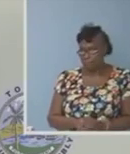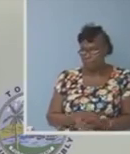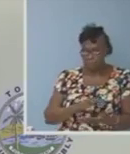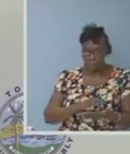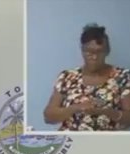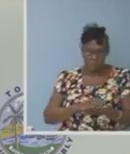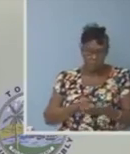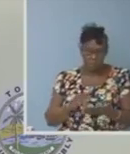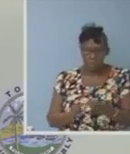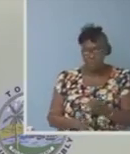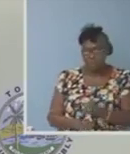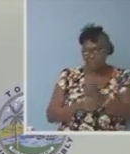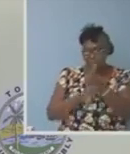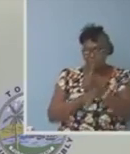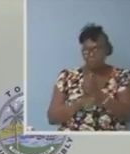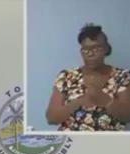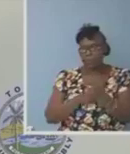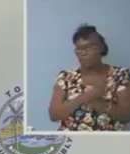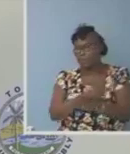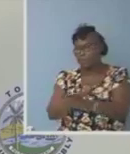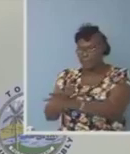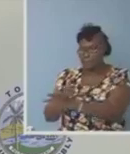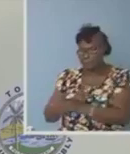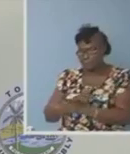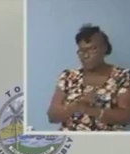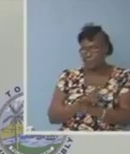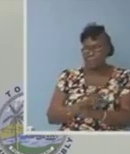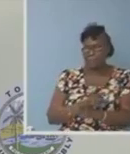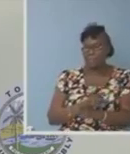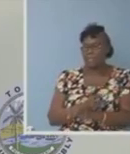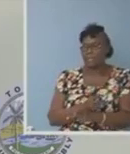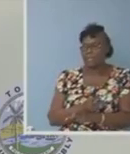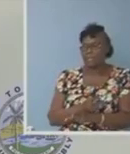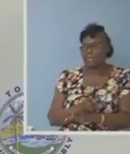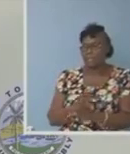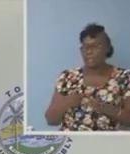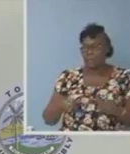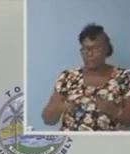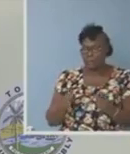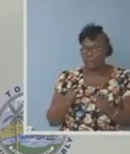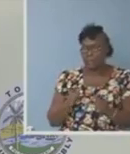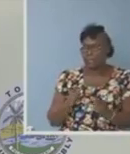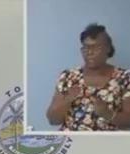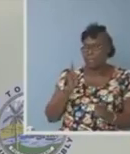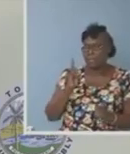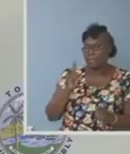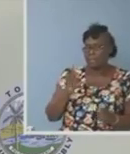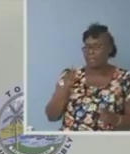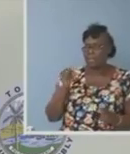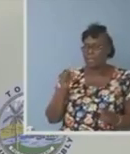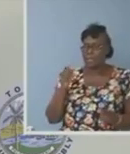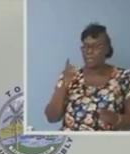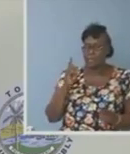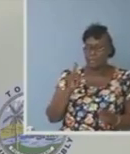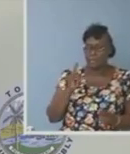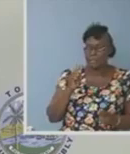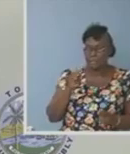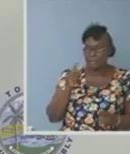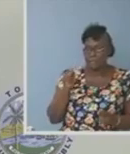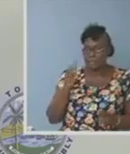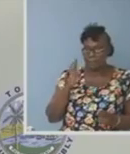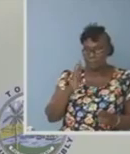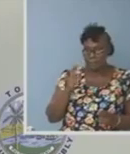Support Service Unit at the division will use its database to continue the support it offers to